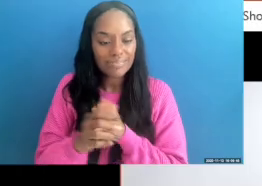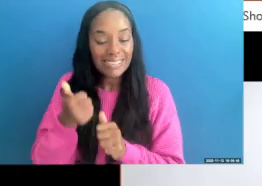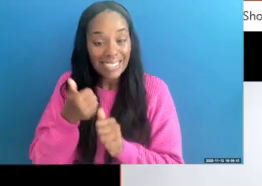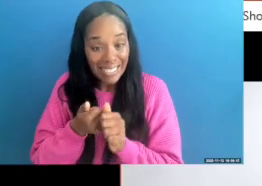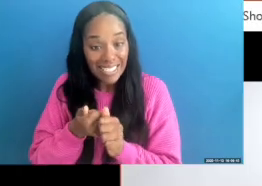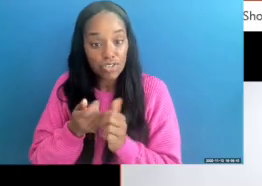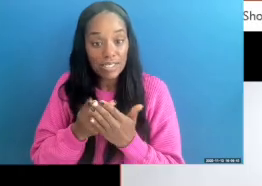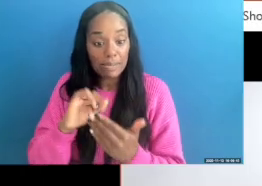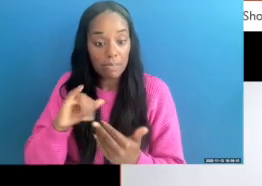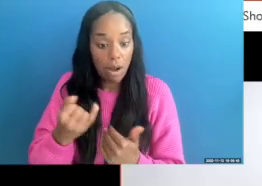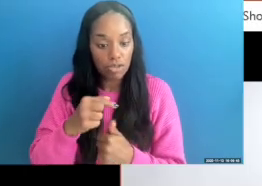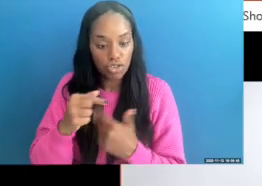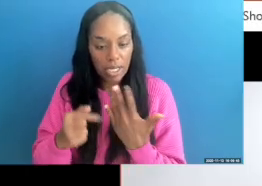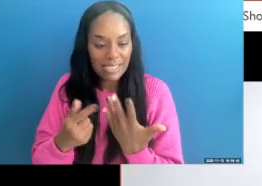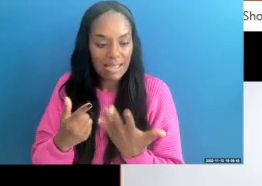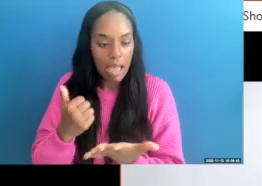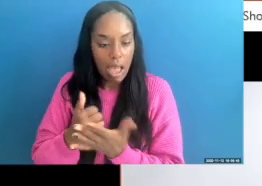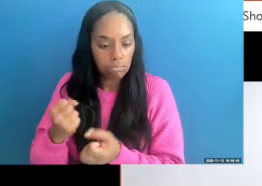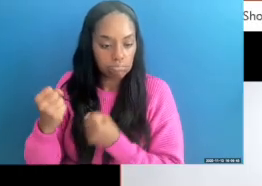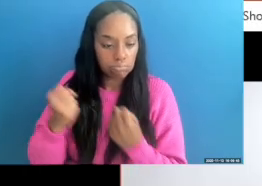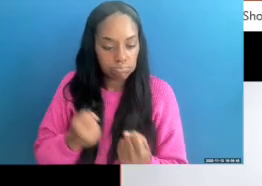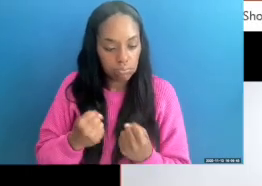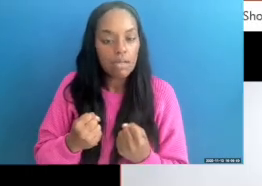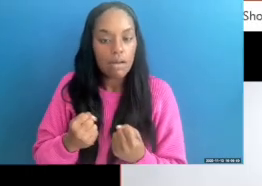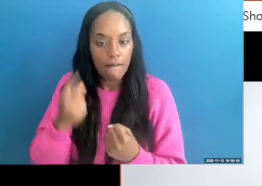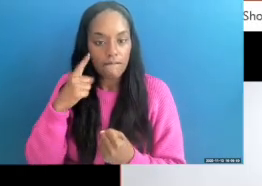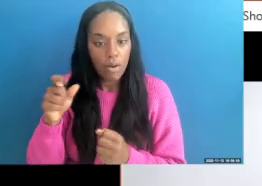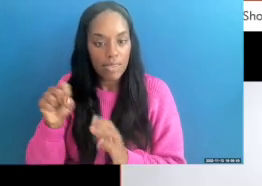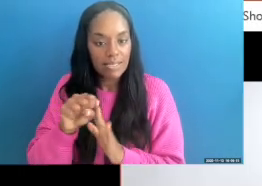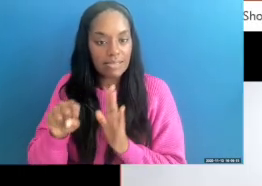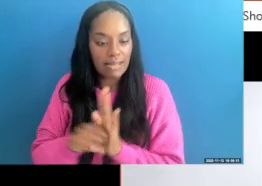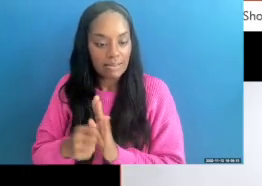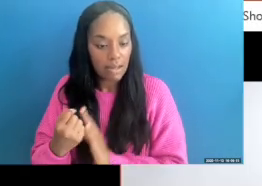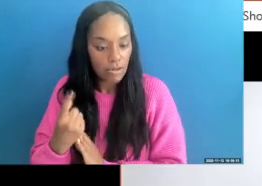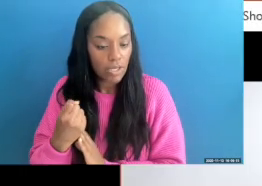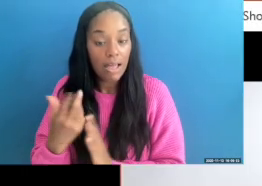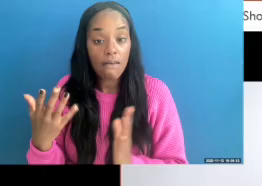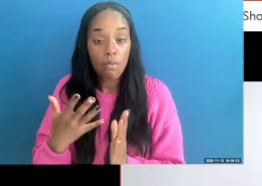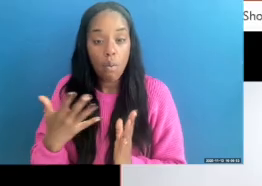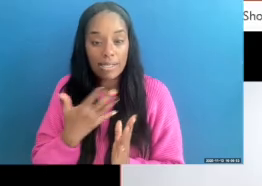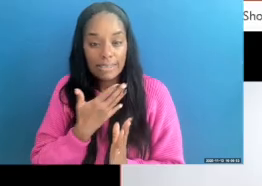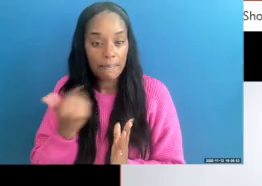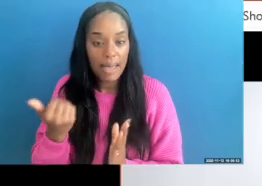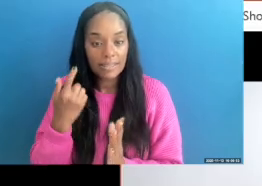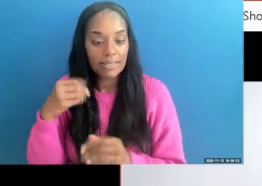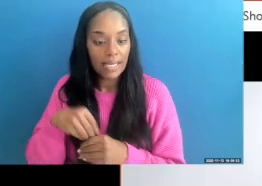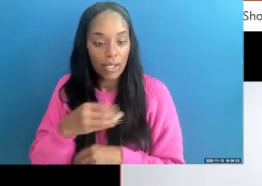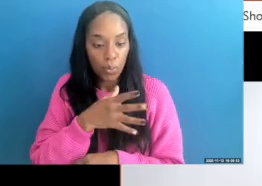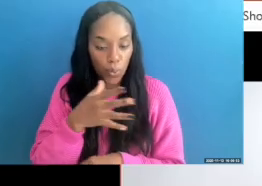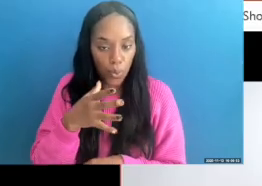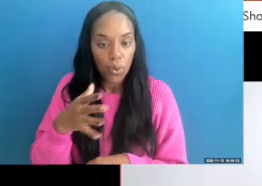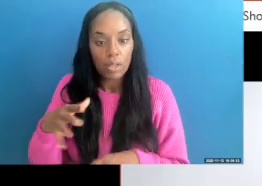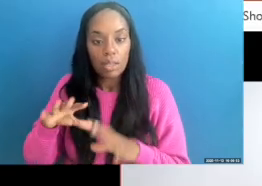understanding of what works best in rural, tribal, and low-income urban